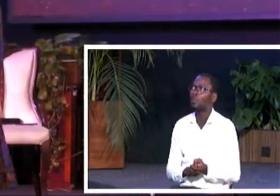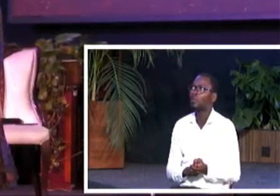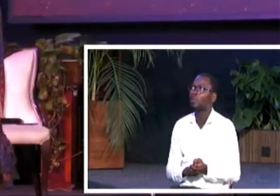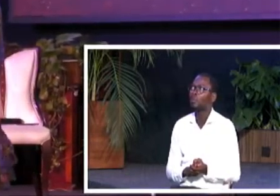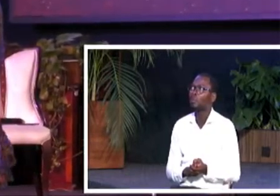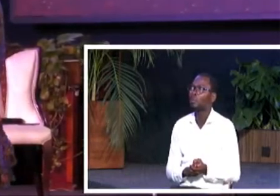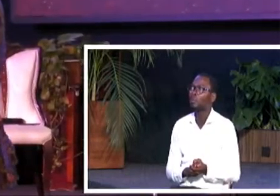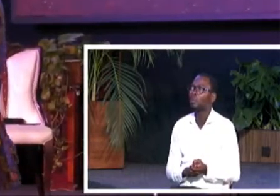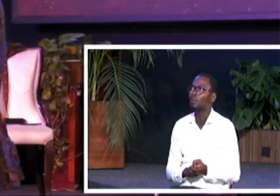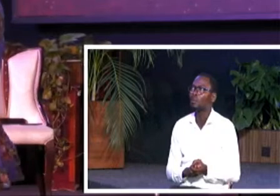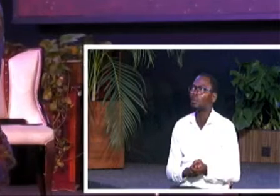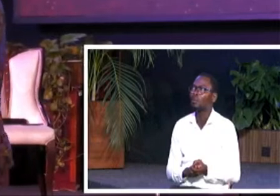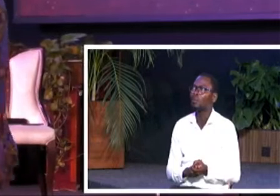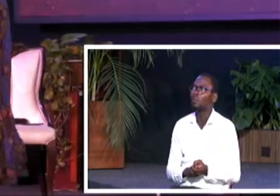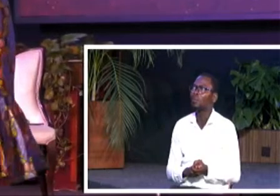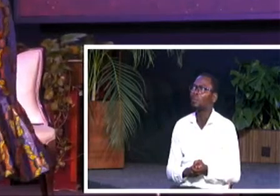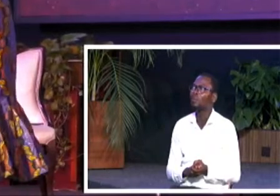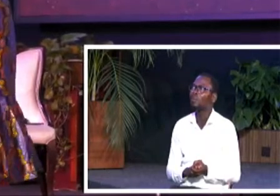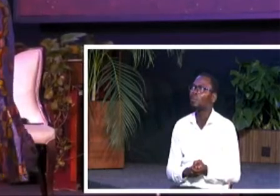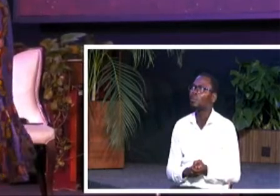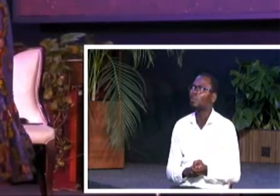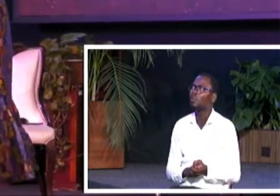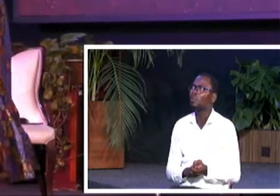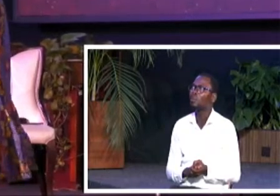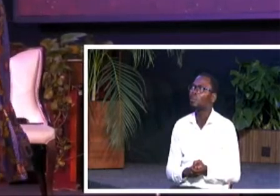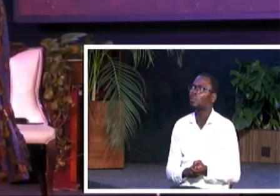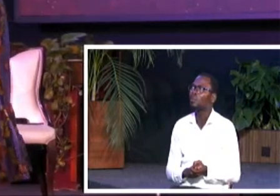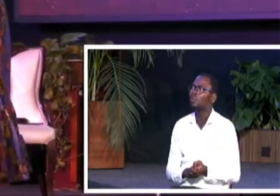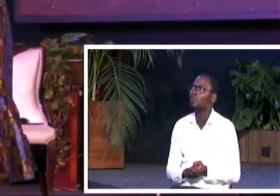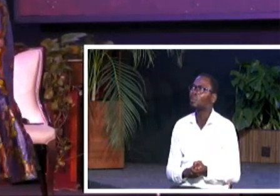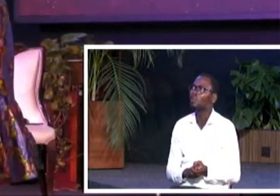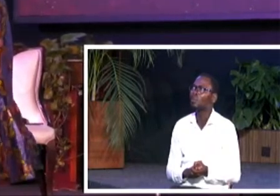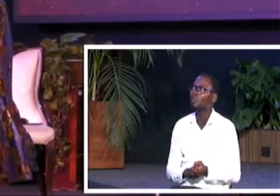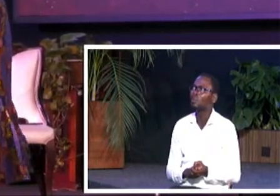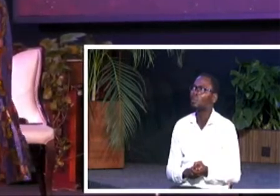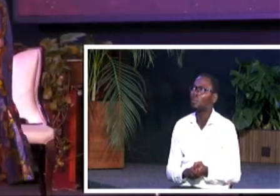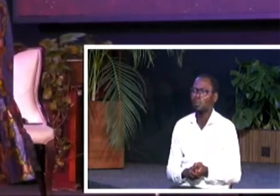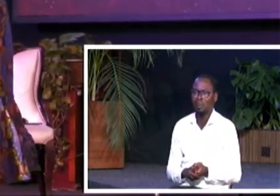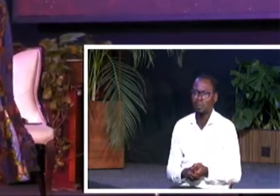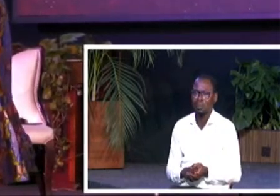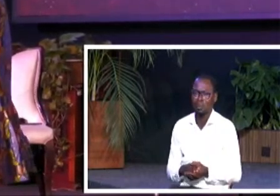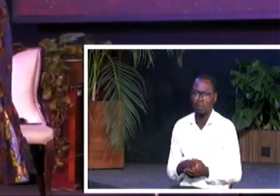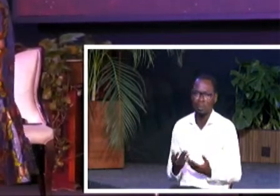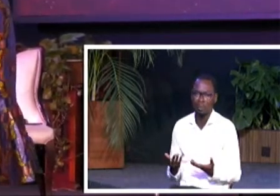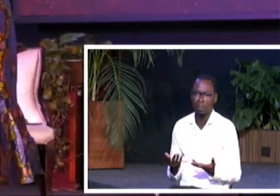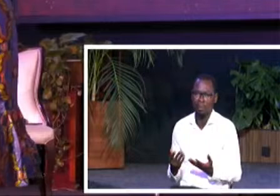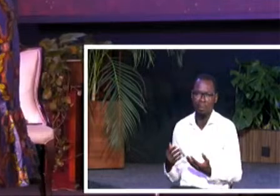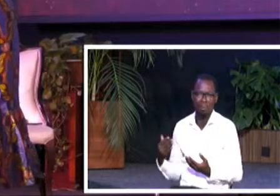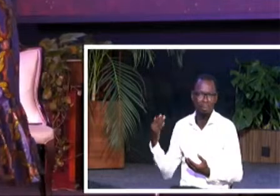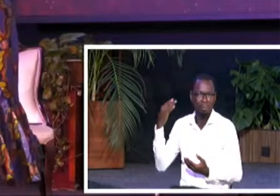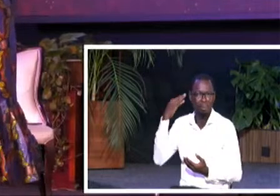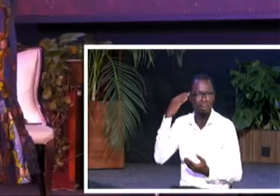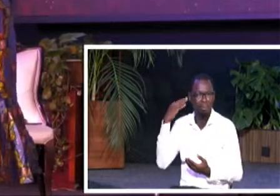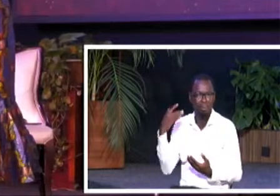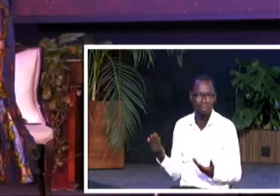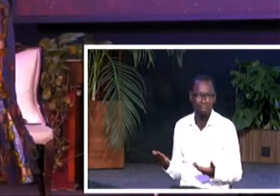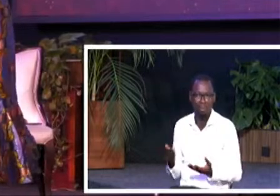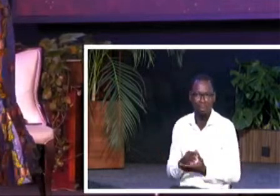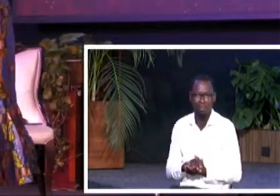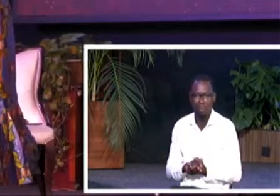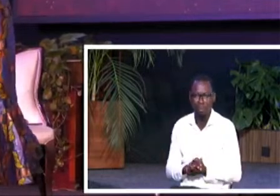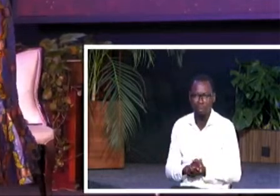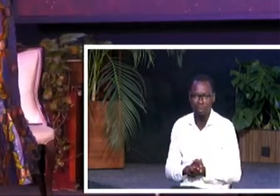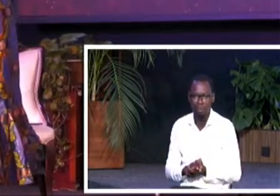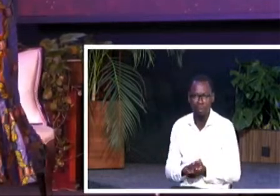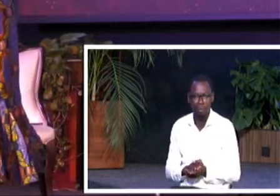all concrete. So maybe we can move from that and then start with backyard farming, little by little, gradually, and I think we